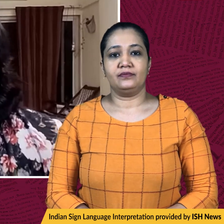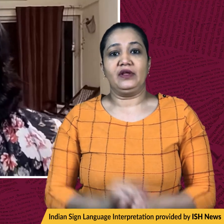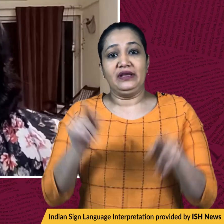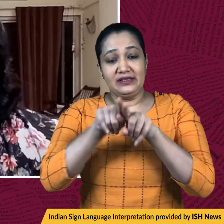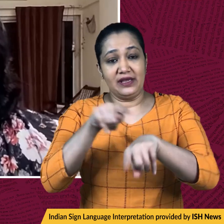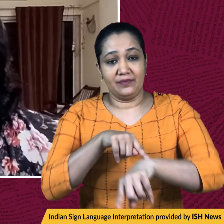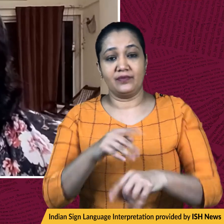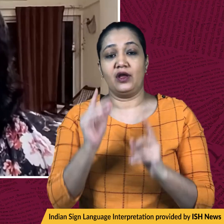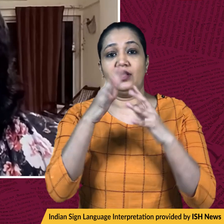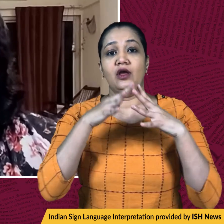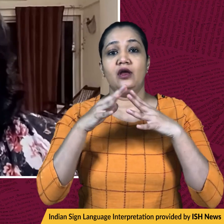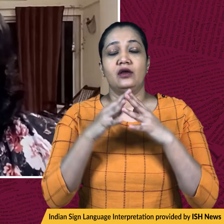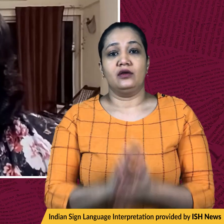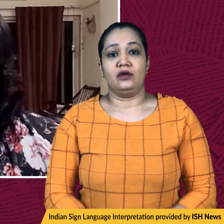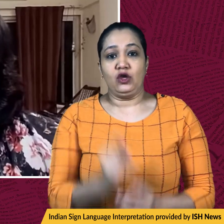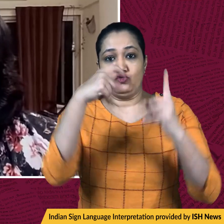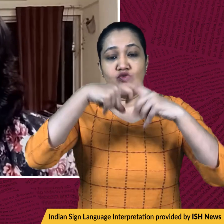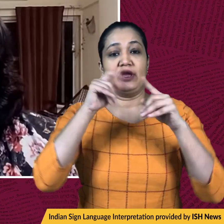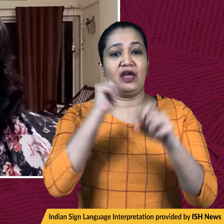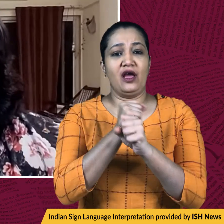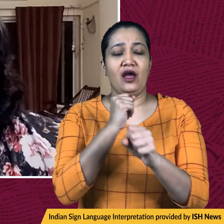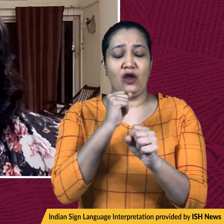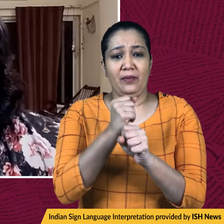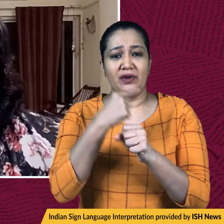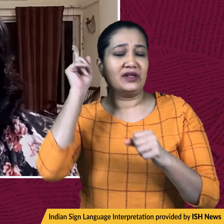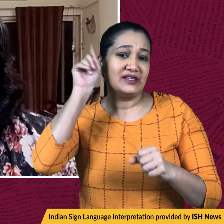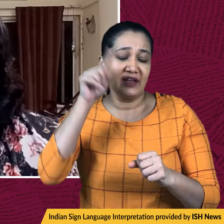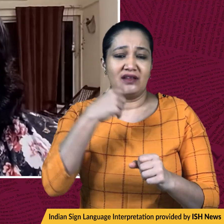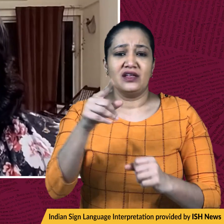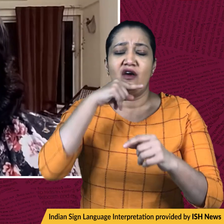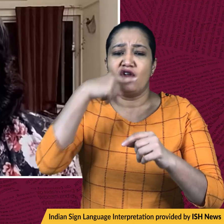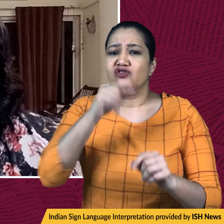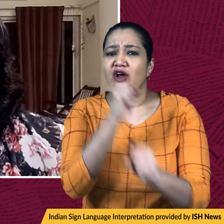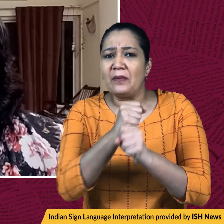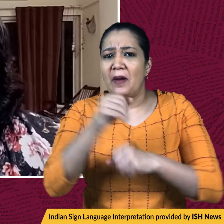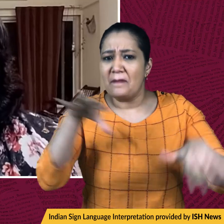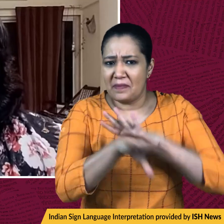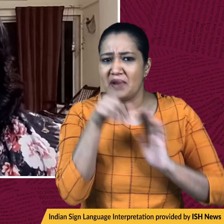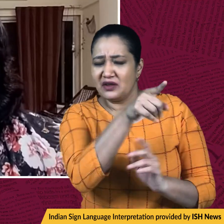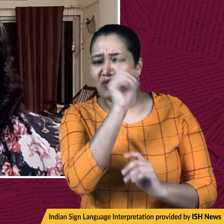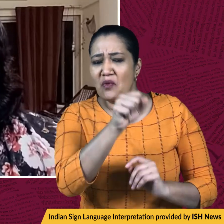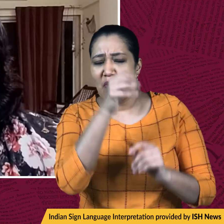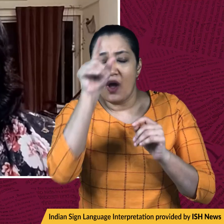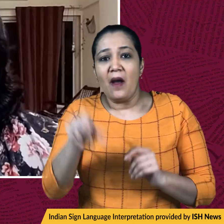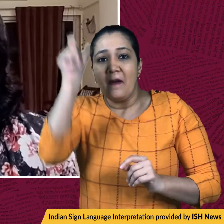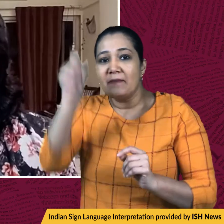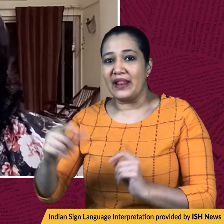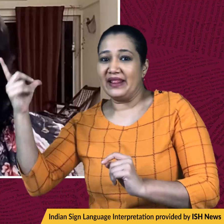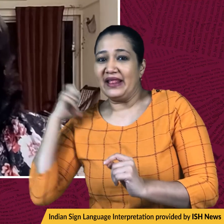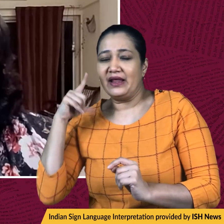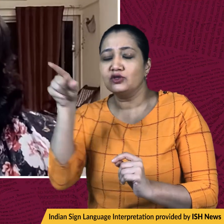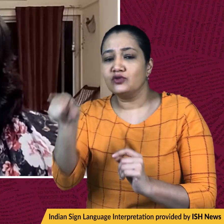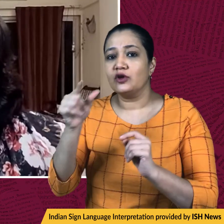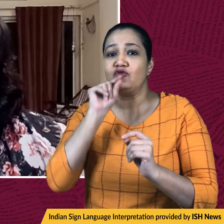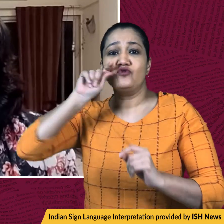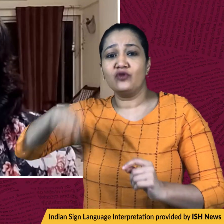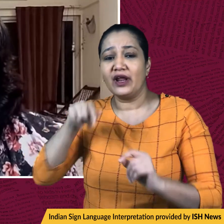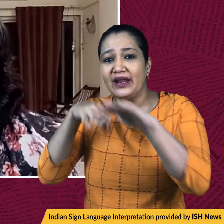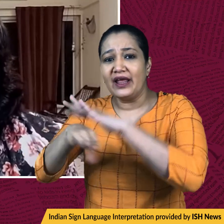security and change to secure the future of Punjab and its people, end quote. Now, BJP will contest the